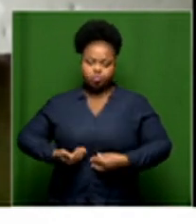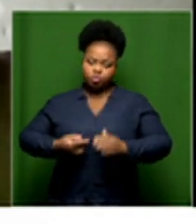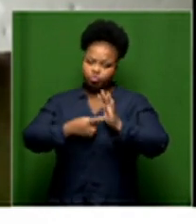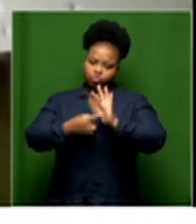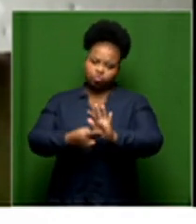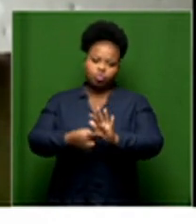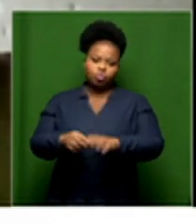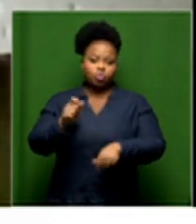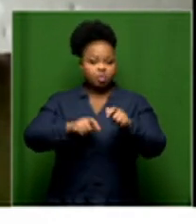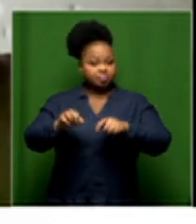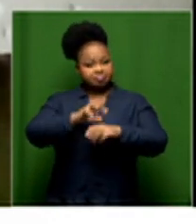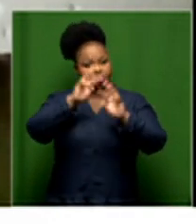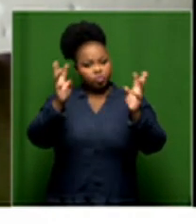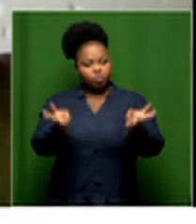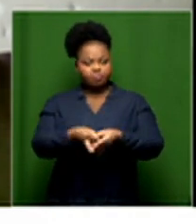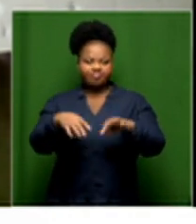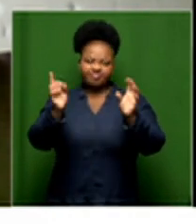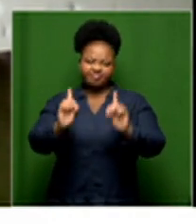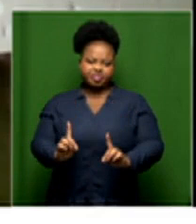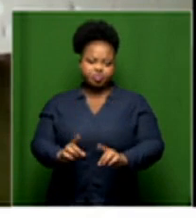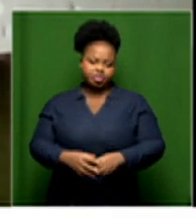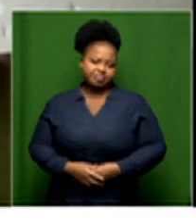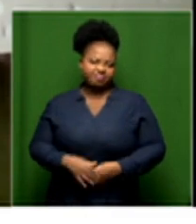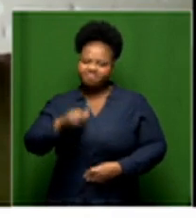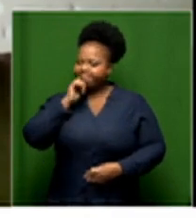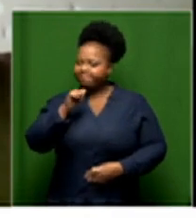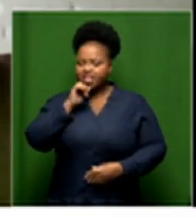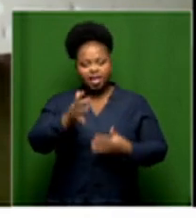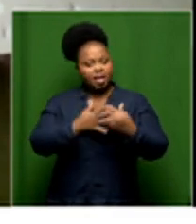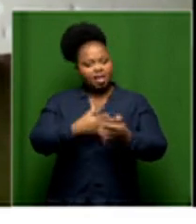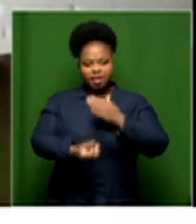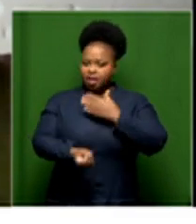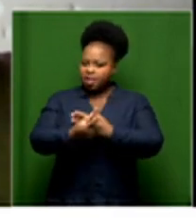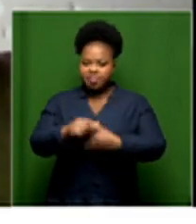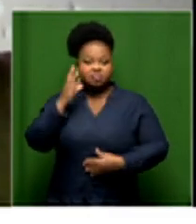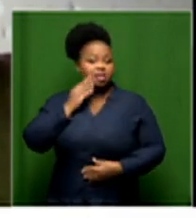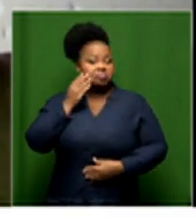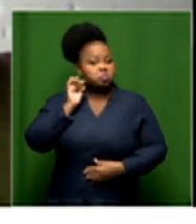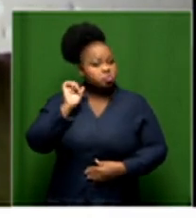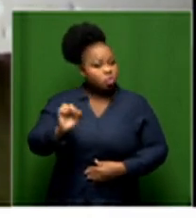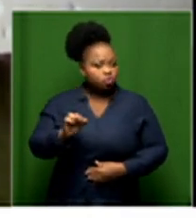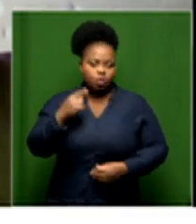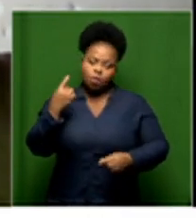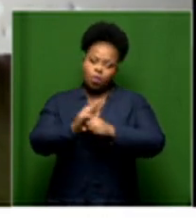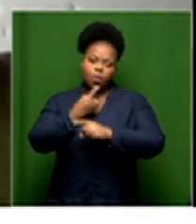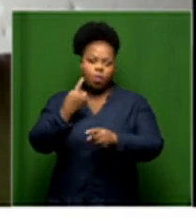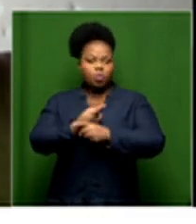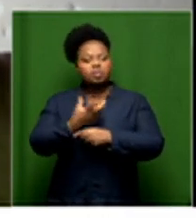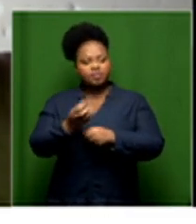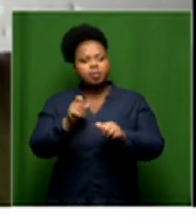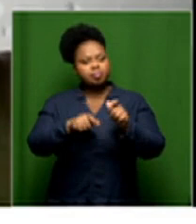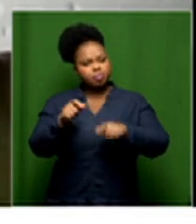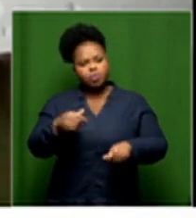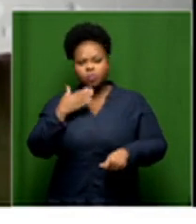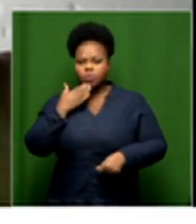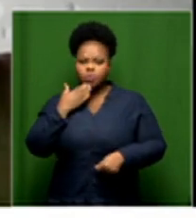that they're so special. And no matter what happens, no matter what we go through, there are always going to be those people going to